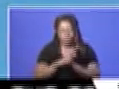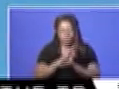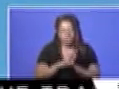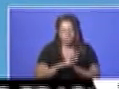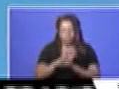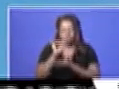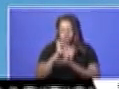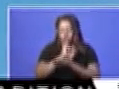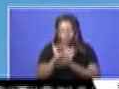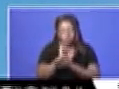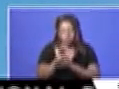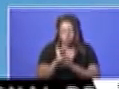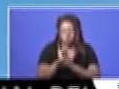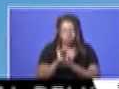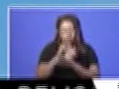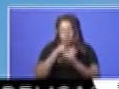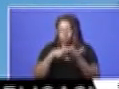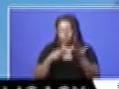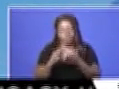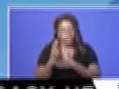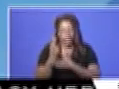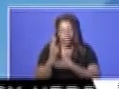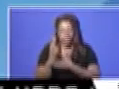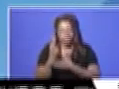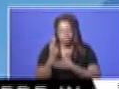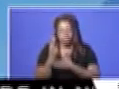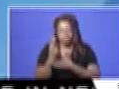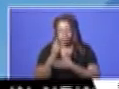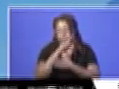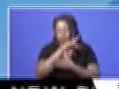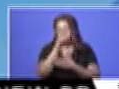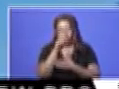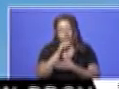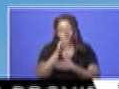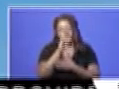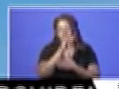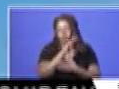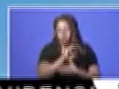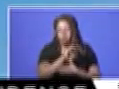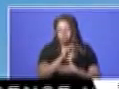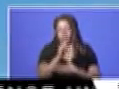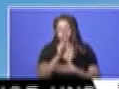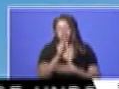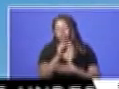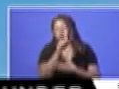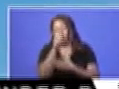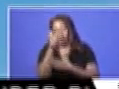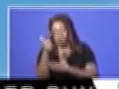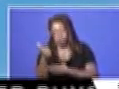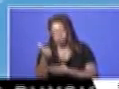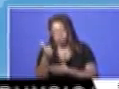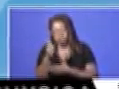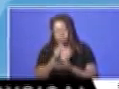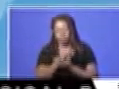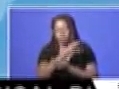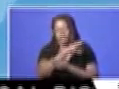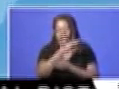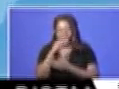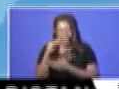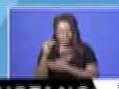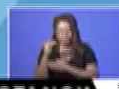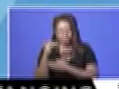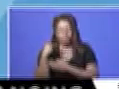YouTube, WhatsApp, Zoom, and a few others. And